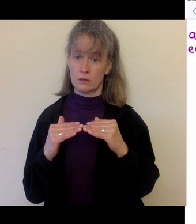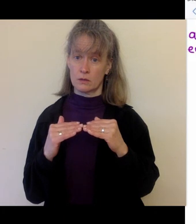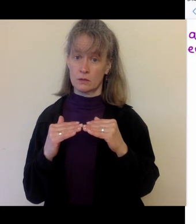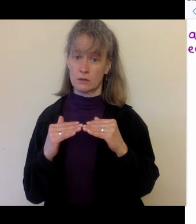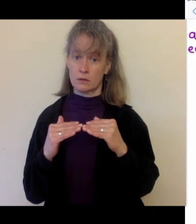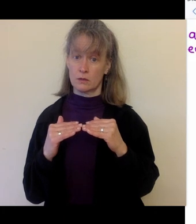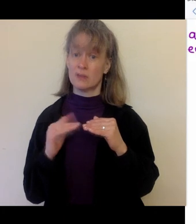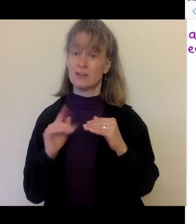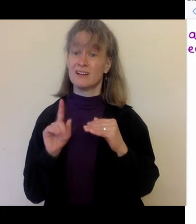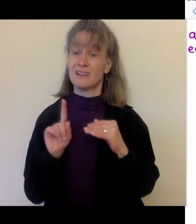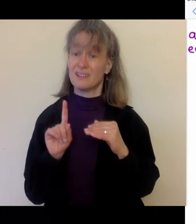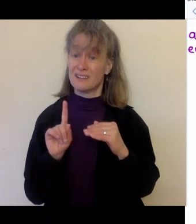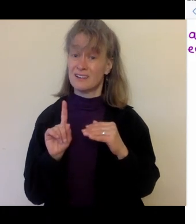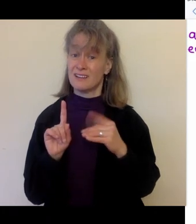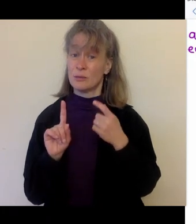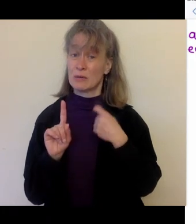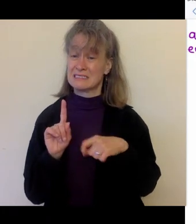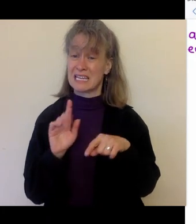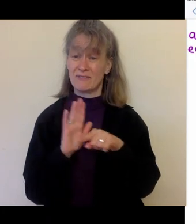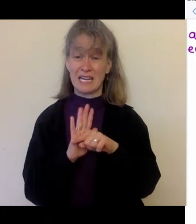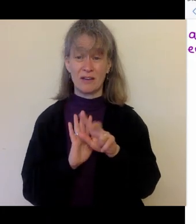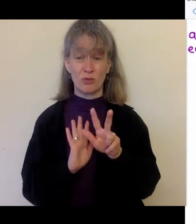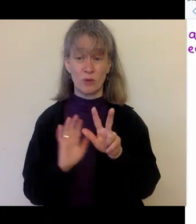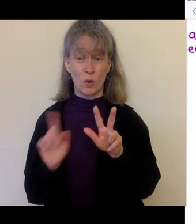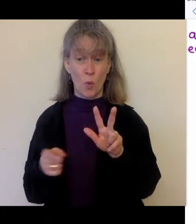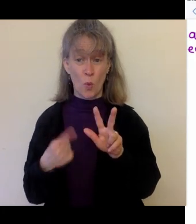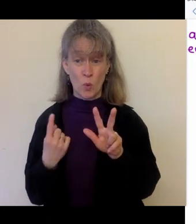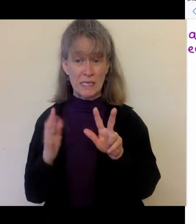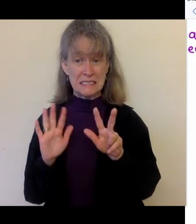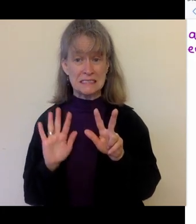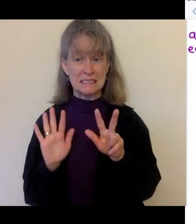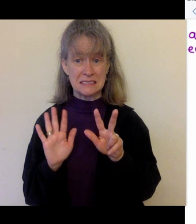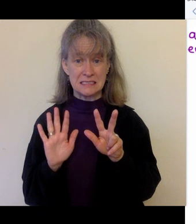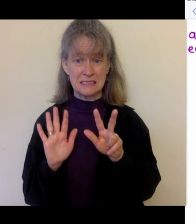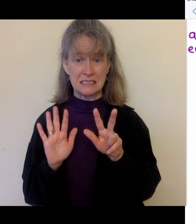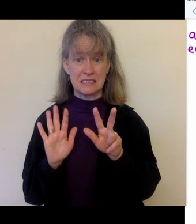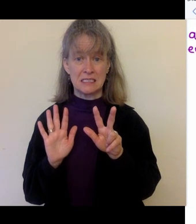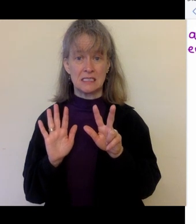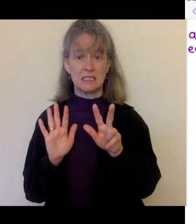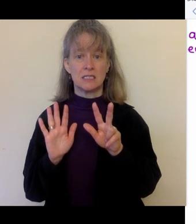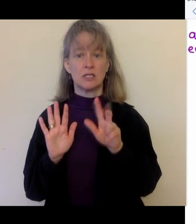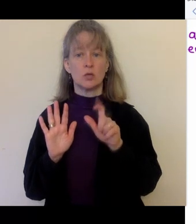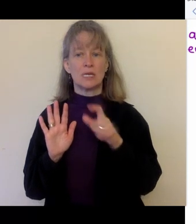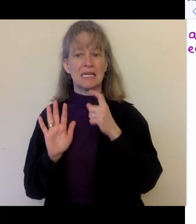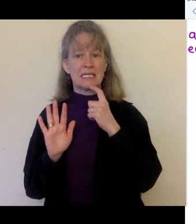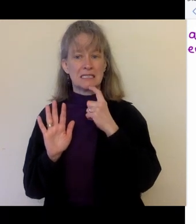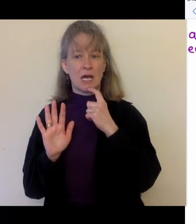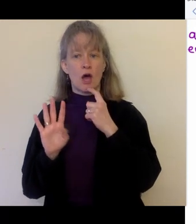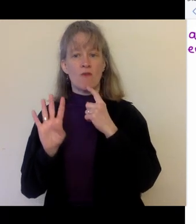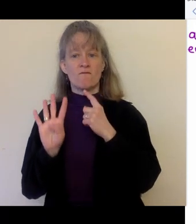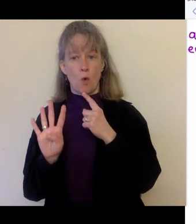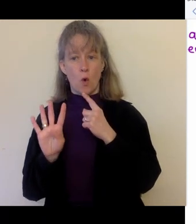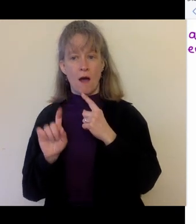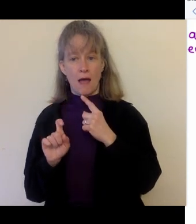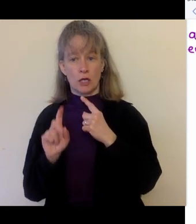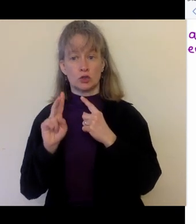but instead of just negative 3, we need to say 4x